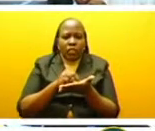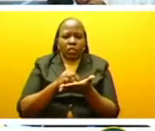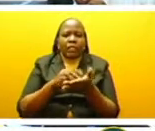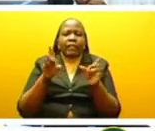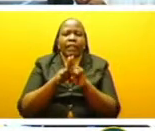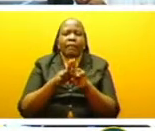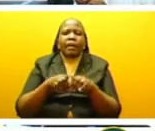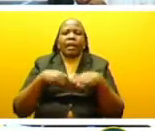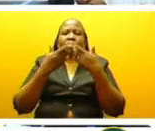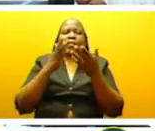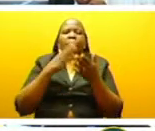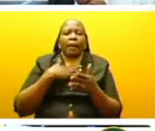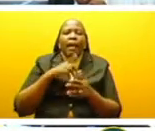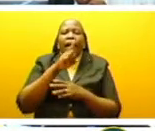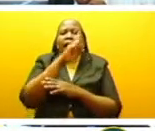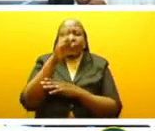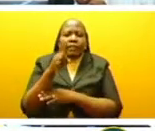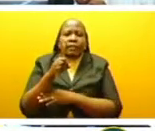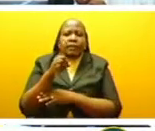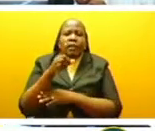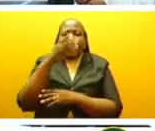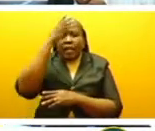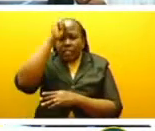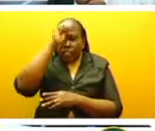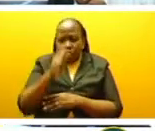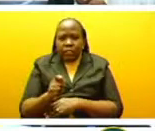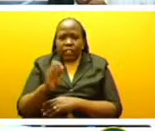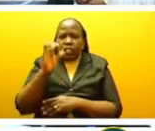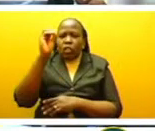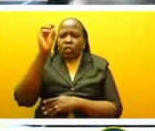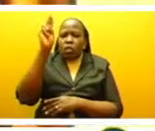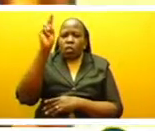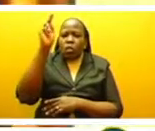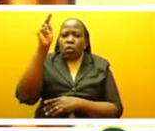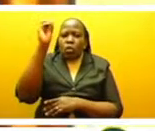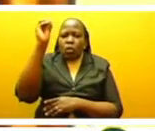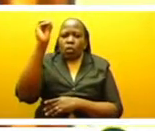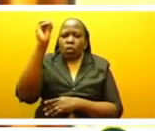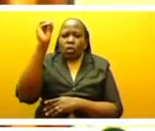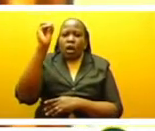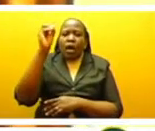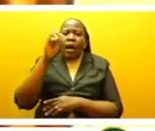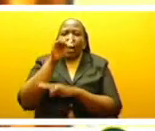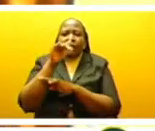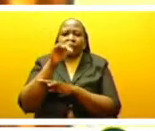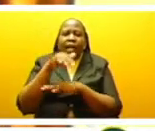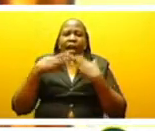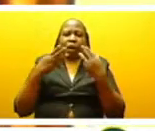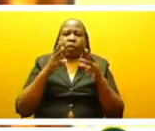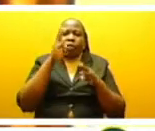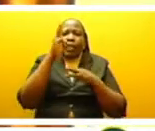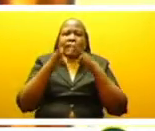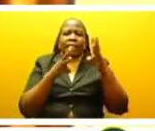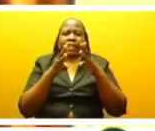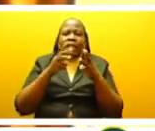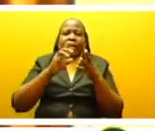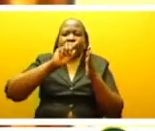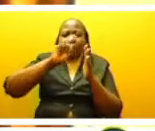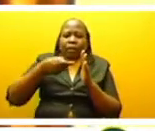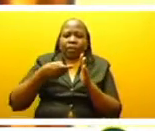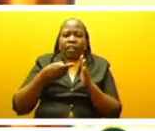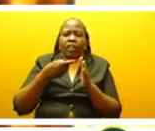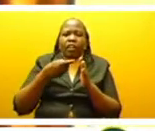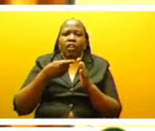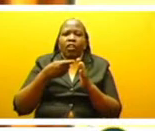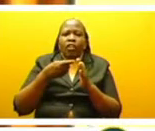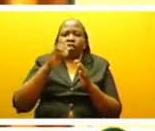precisely. Justice Ouko asked the question that 33,000 votes, there's a variance of 33,000 votes between governor and